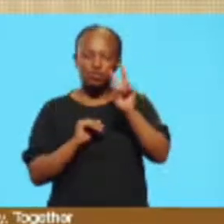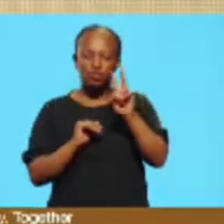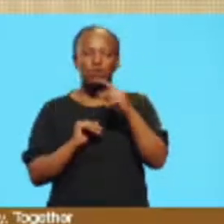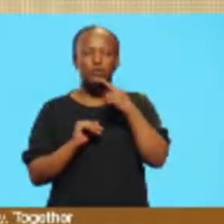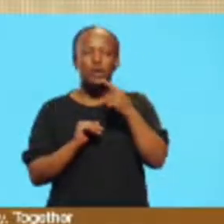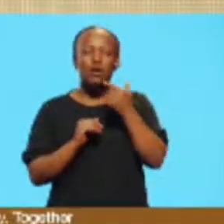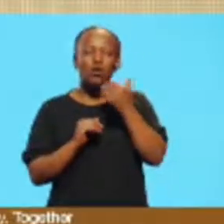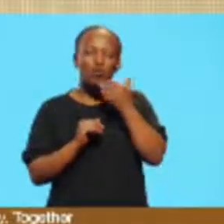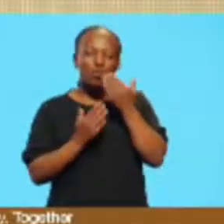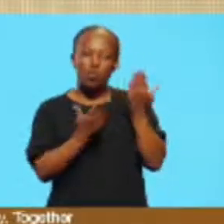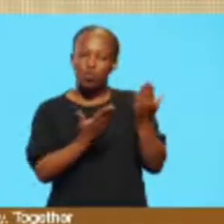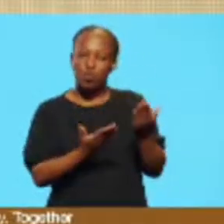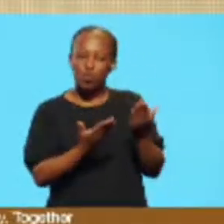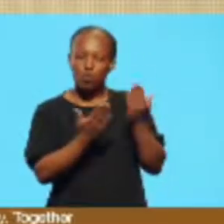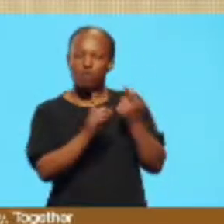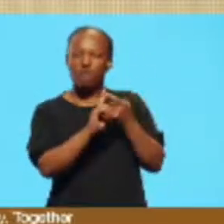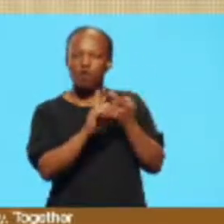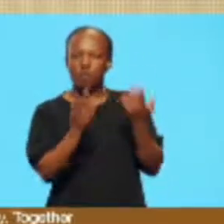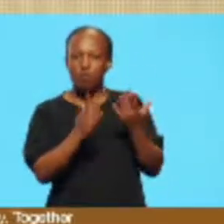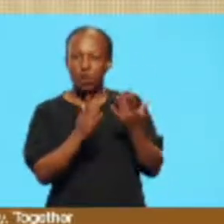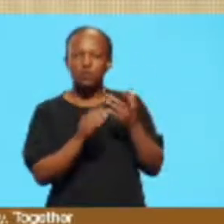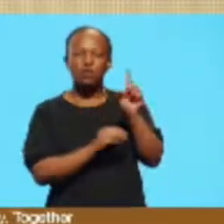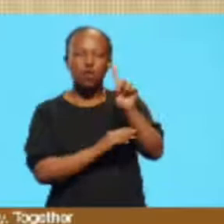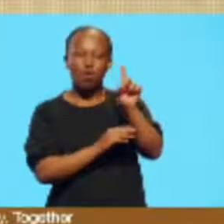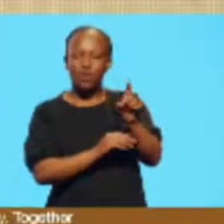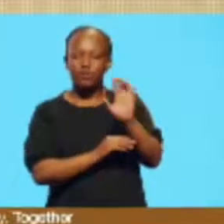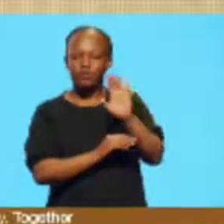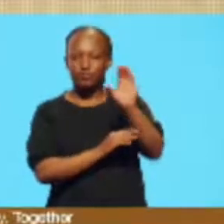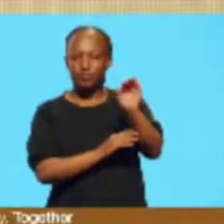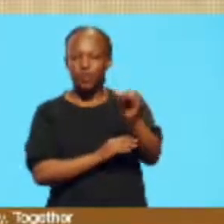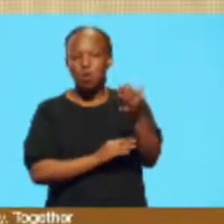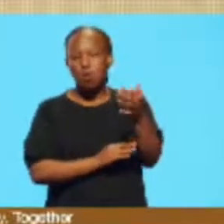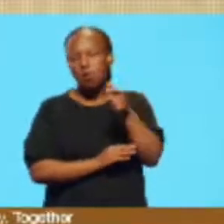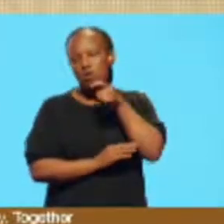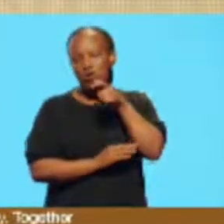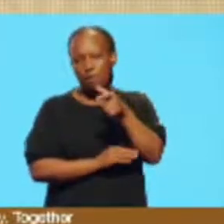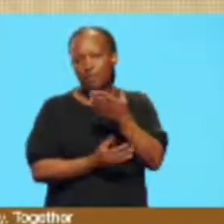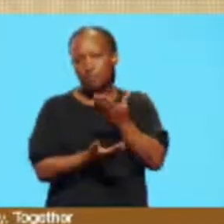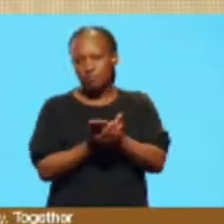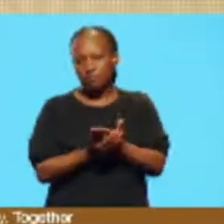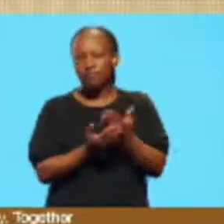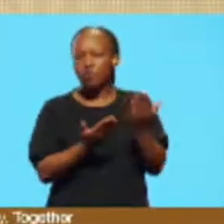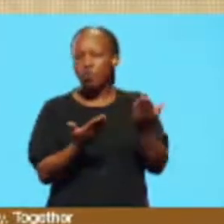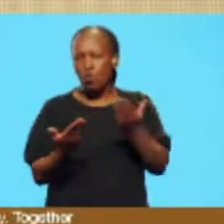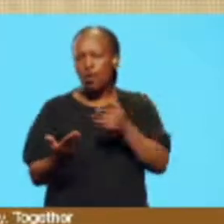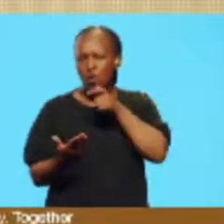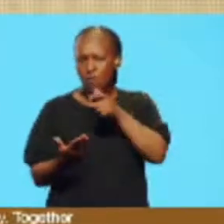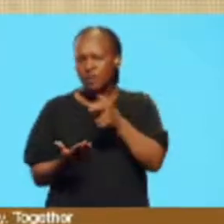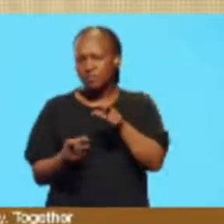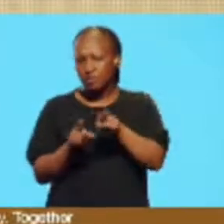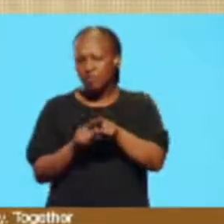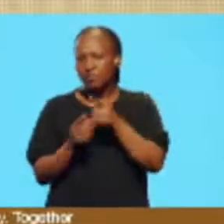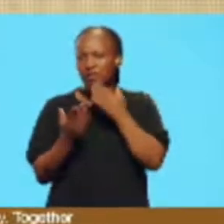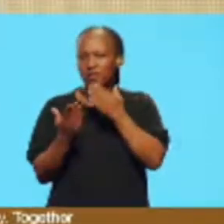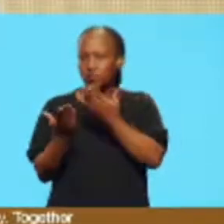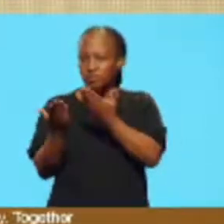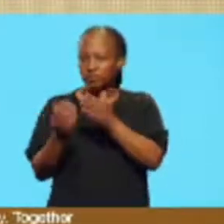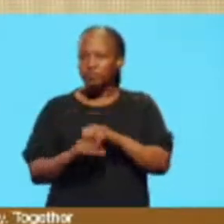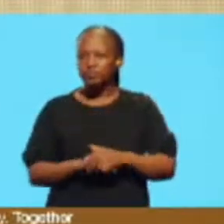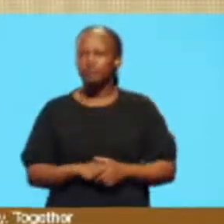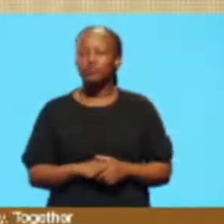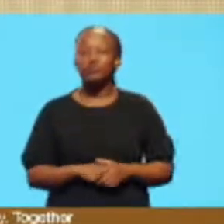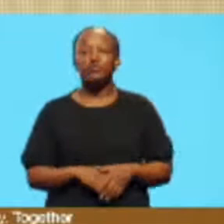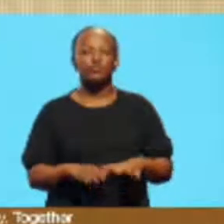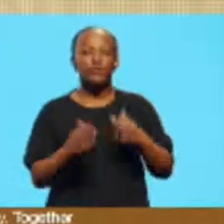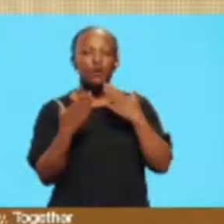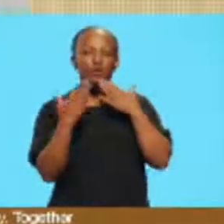where you're coming from, and then please raise your question or your comment, and we welcome the comments as well. Thank you. Over to you, sir. Thank